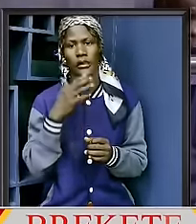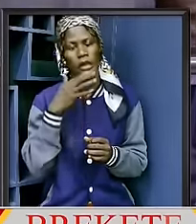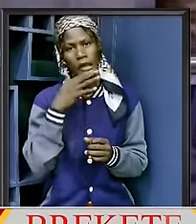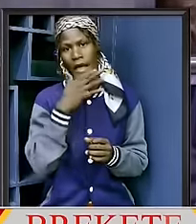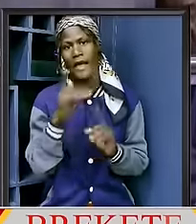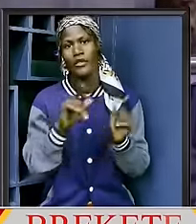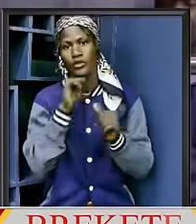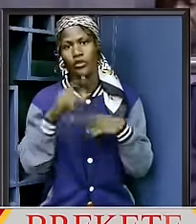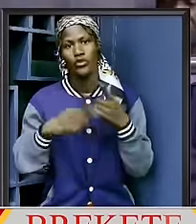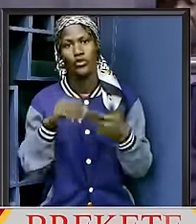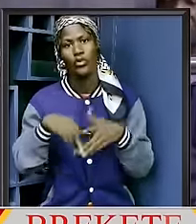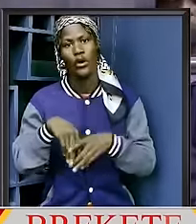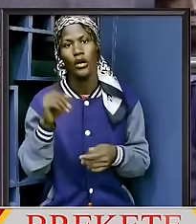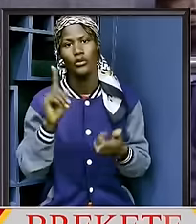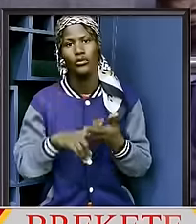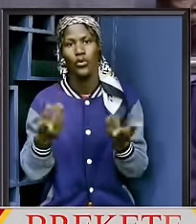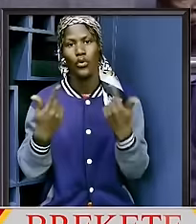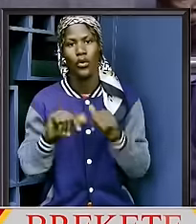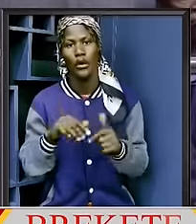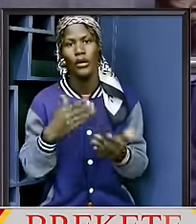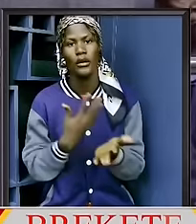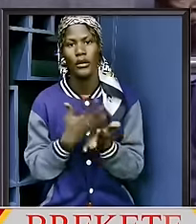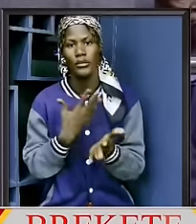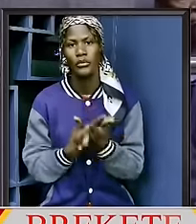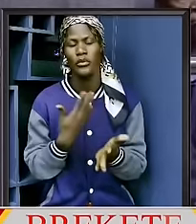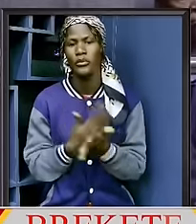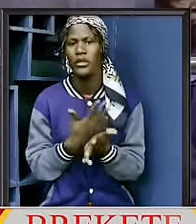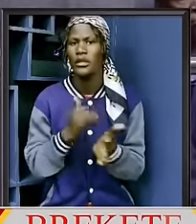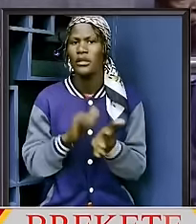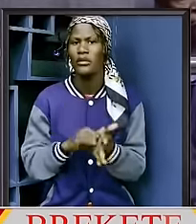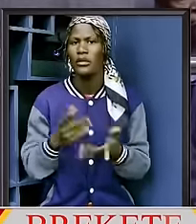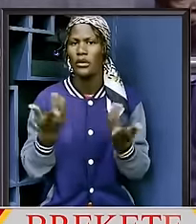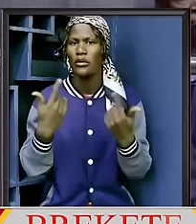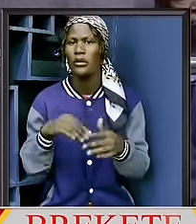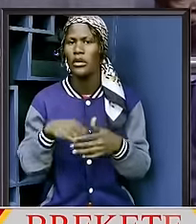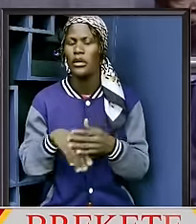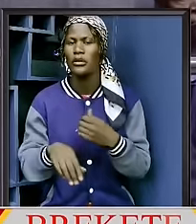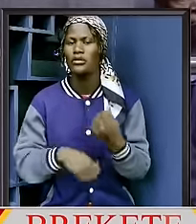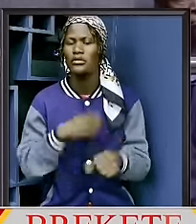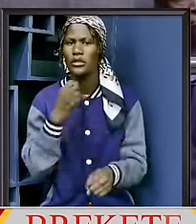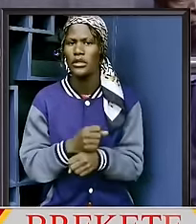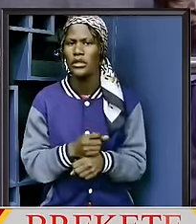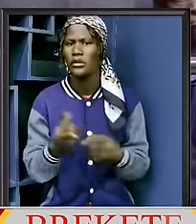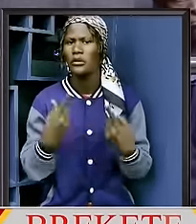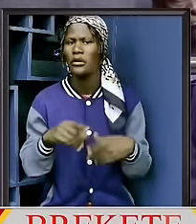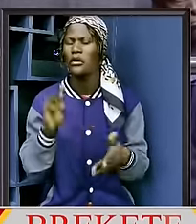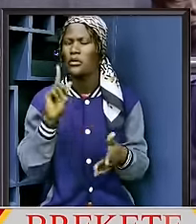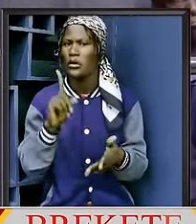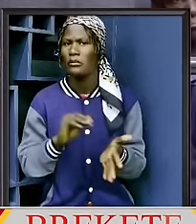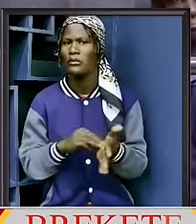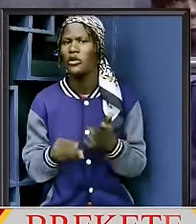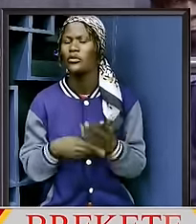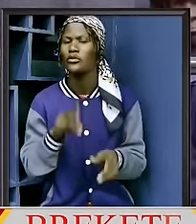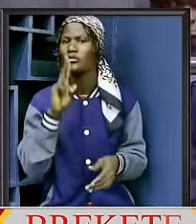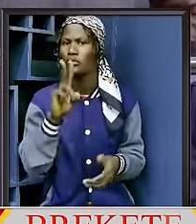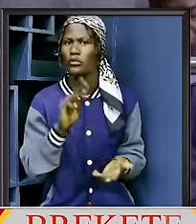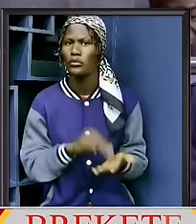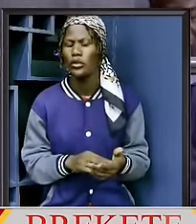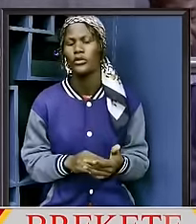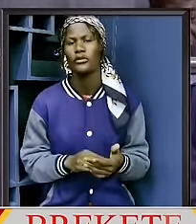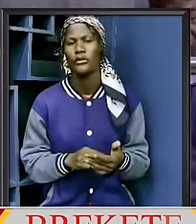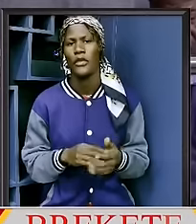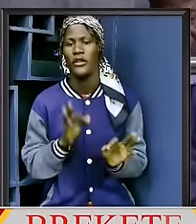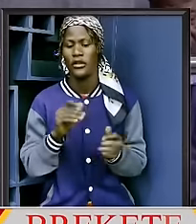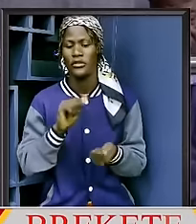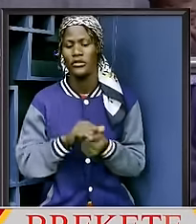money. At least plead to the customer. The money we are supposed to collect for 2 years, we can collect it within 1 month or 2 months if there's no issue. So the